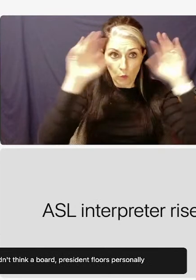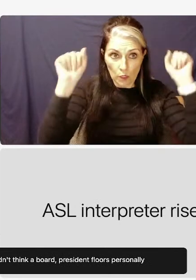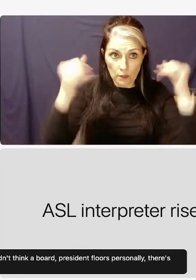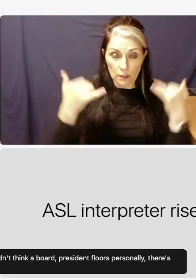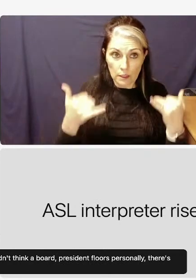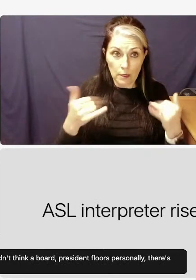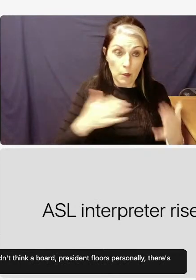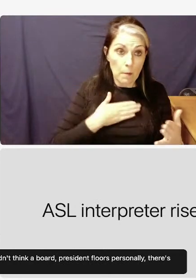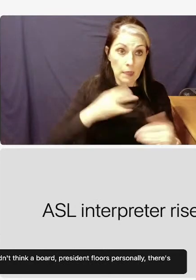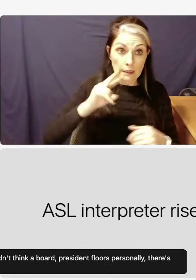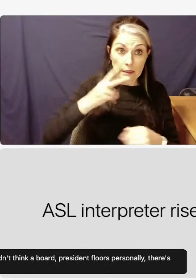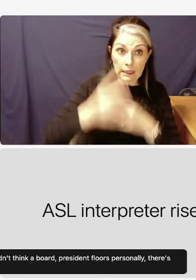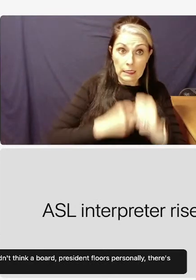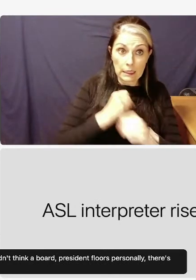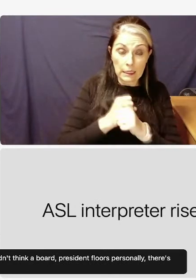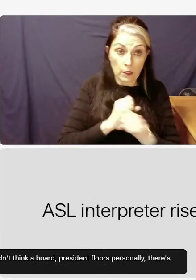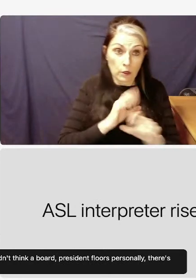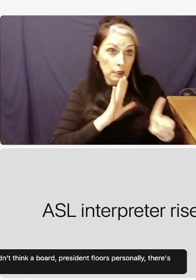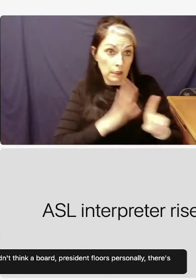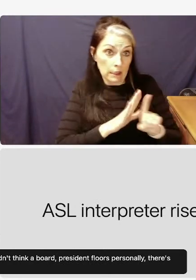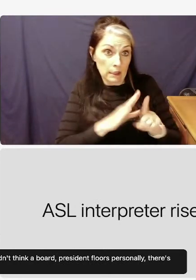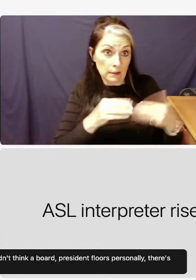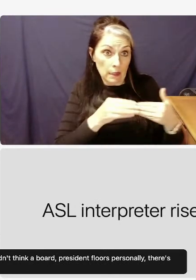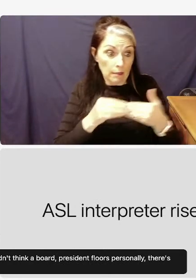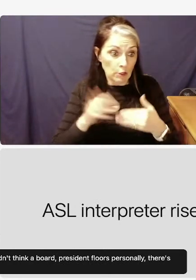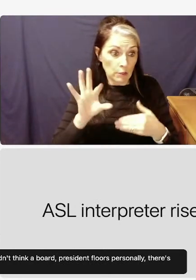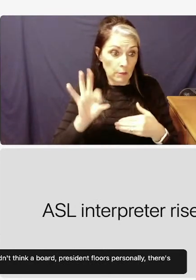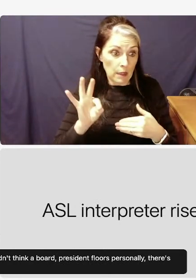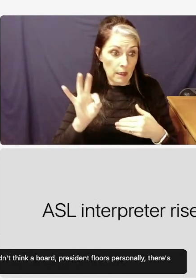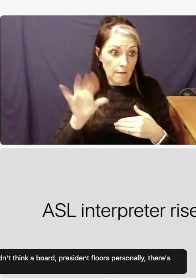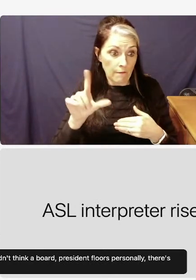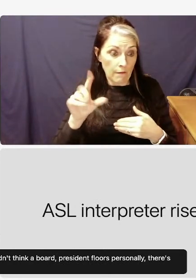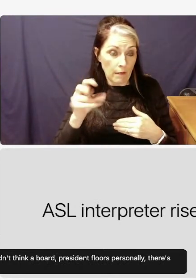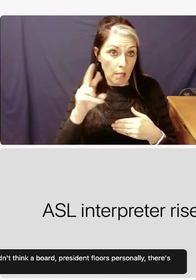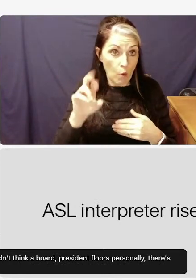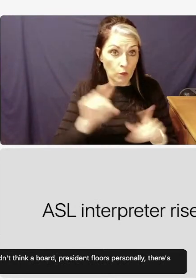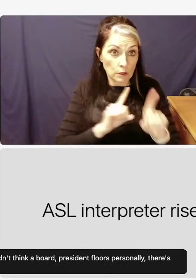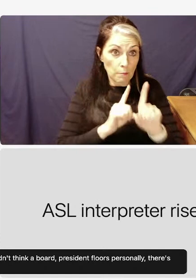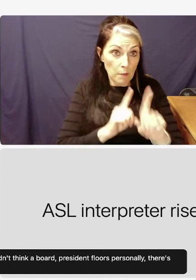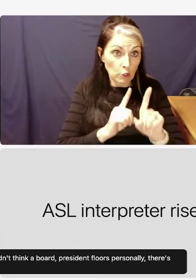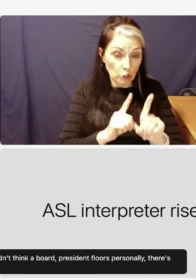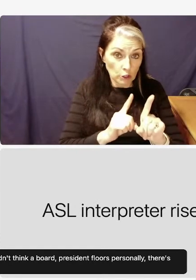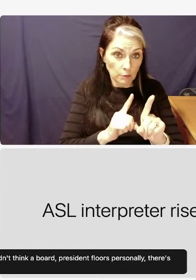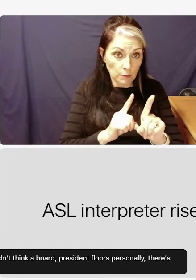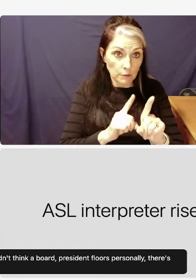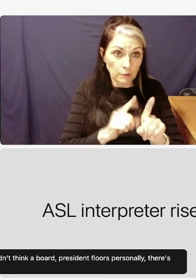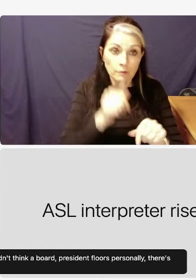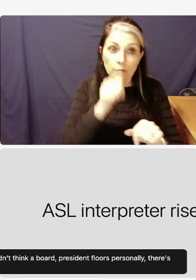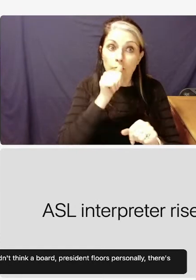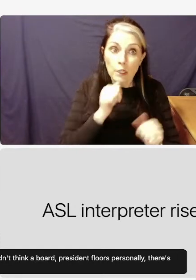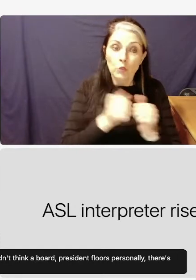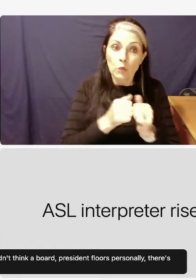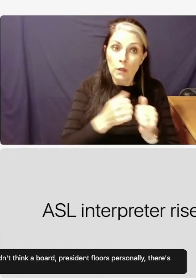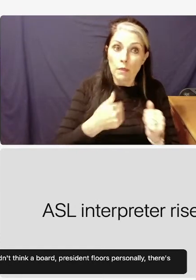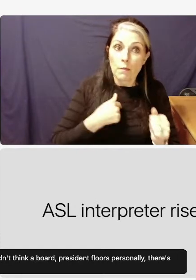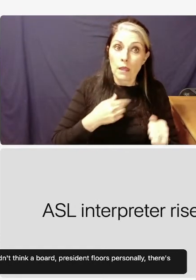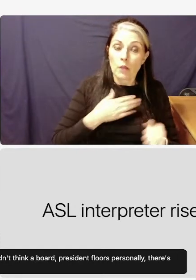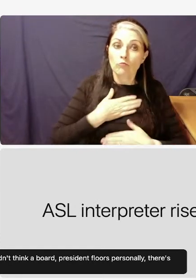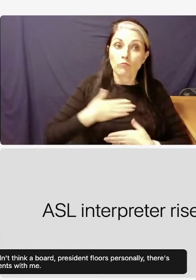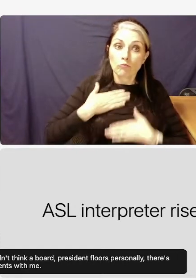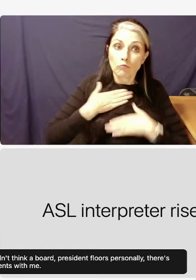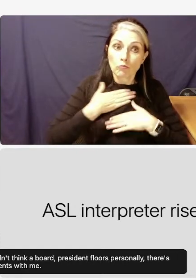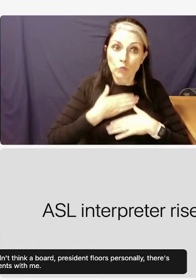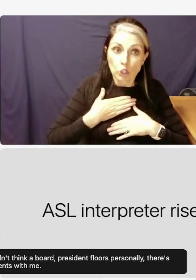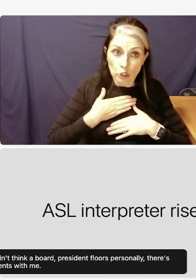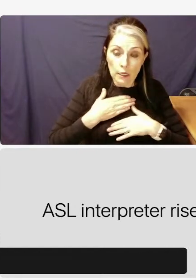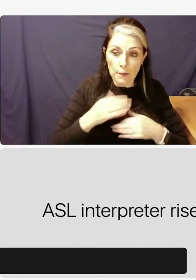year uh his uh leadership is and i'll say mentorship and his patience with me i really appreciate that